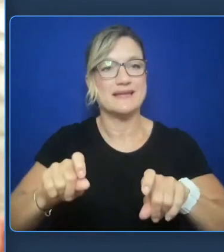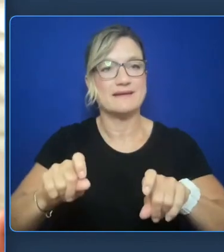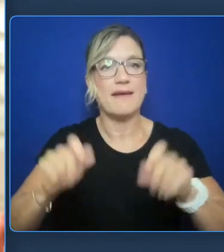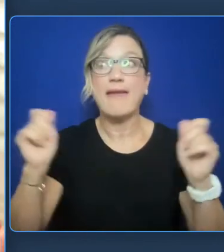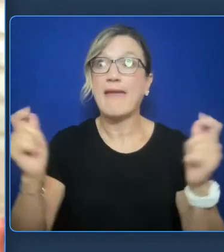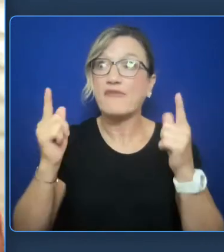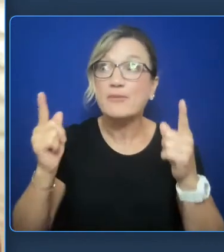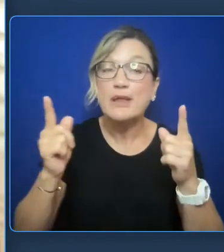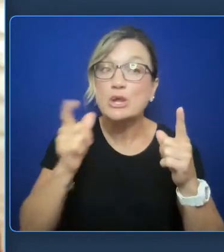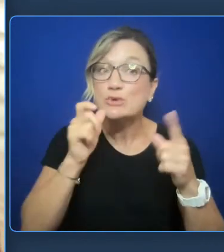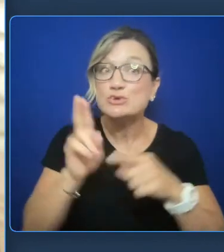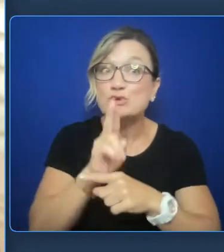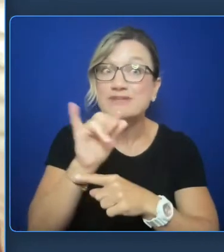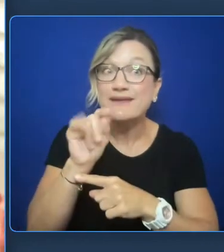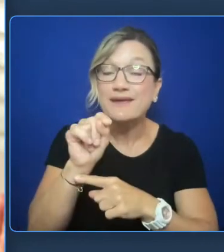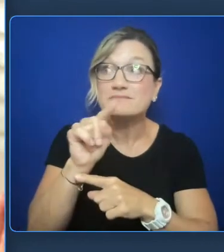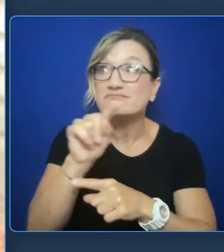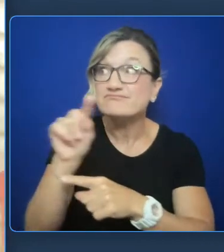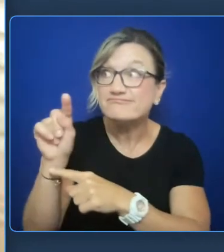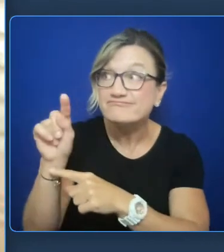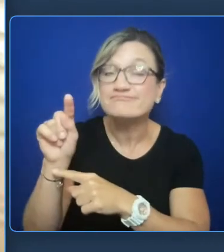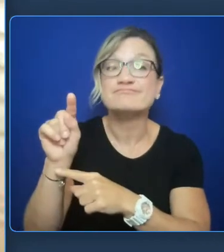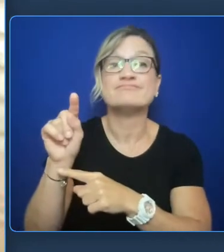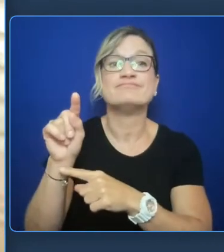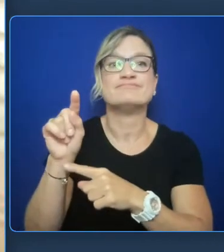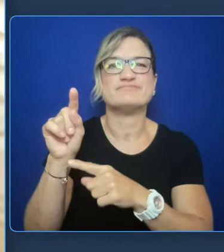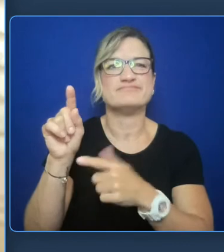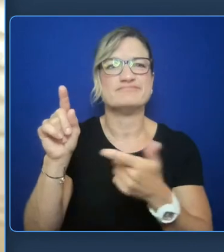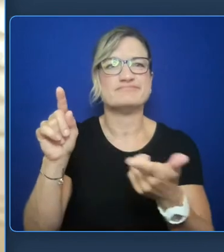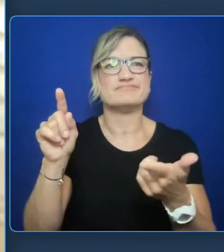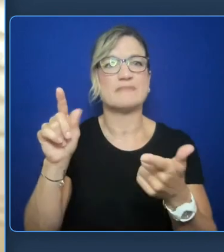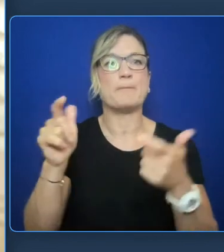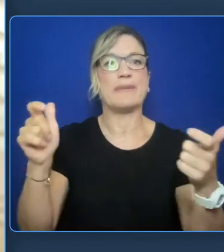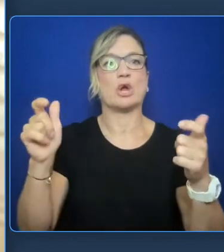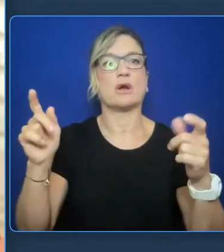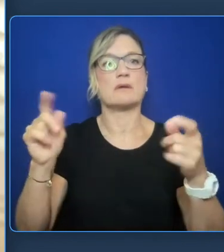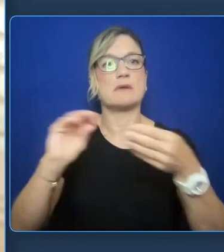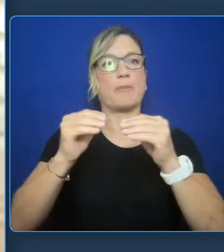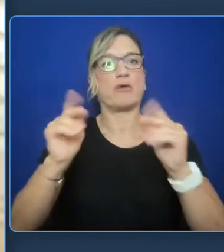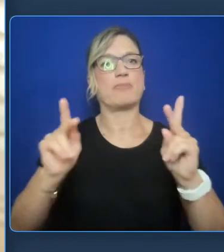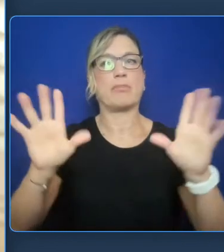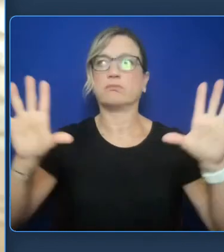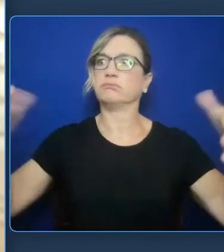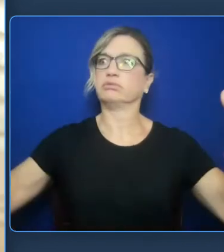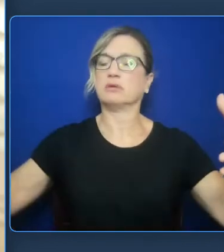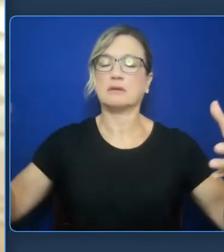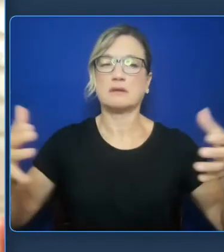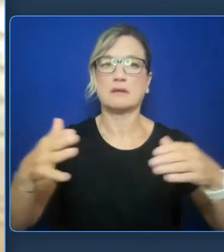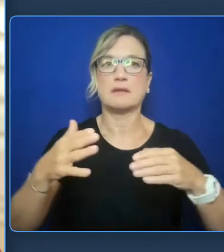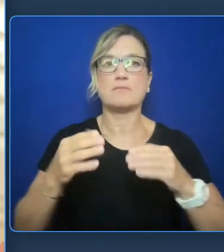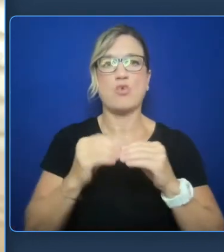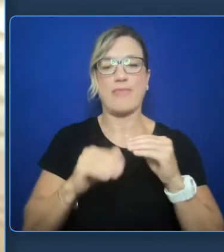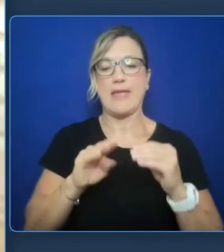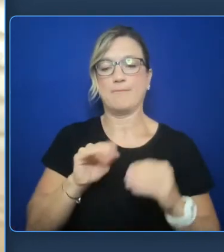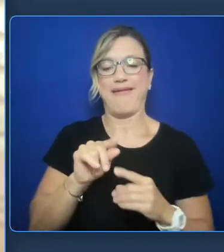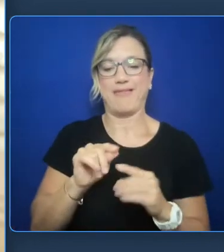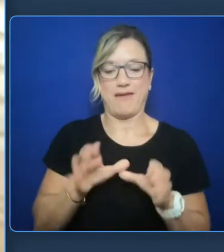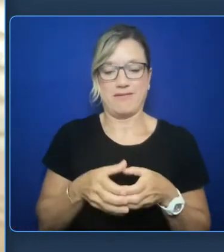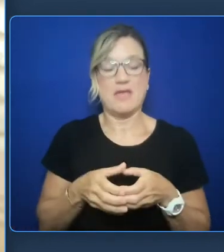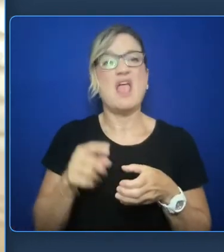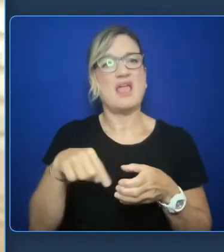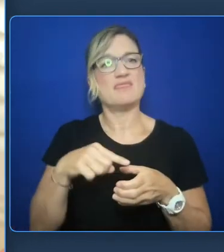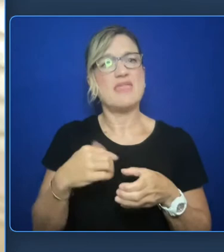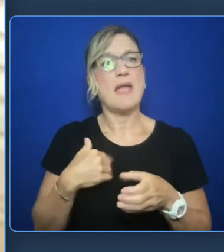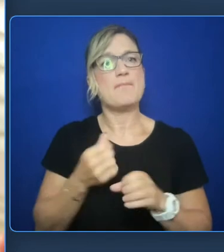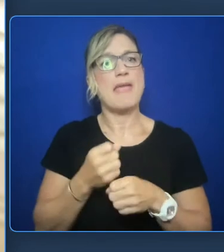everybody who's using it, who just, you know, the much larger sample of people than what were in the beta. The public betas make these a